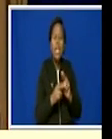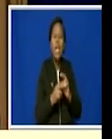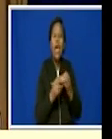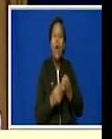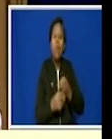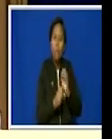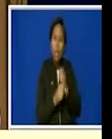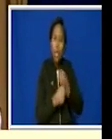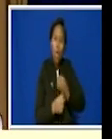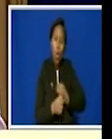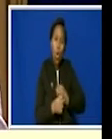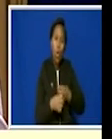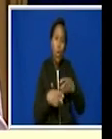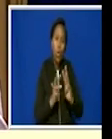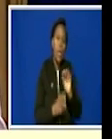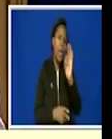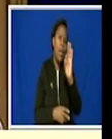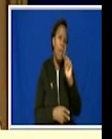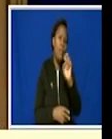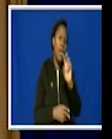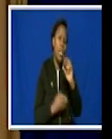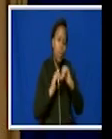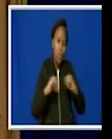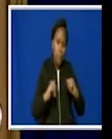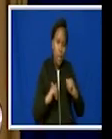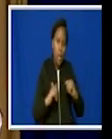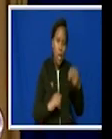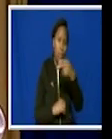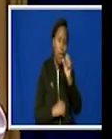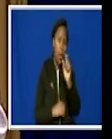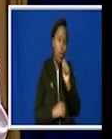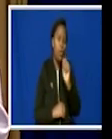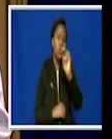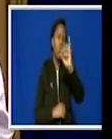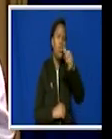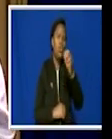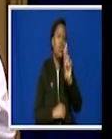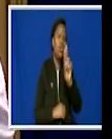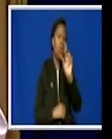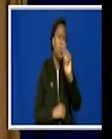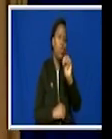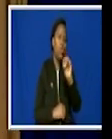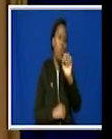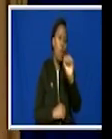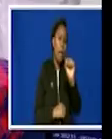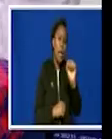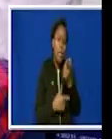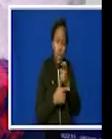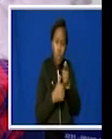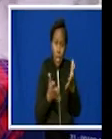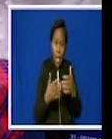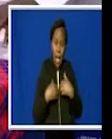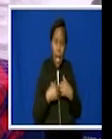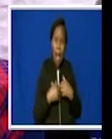improvised separating funnel. I am your host, Washington Juma, and in studio with me is